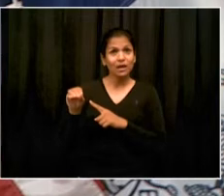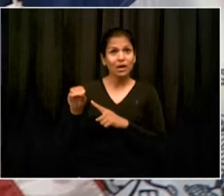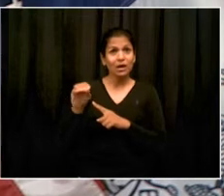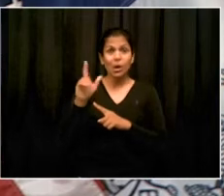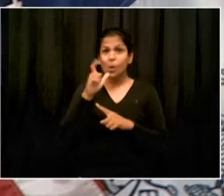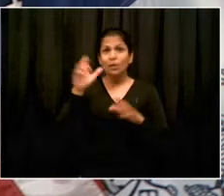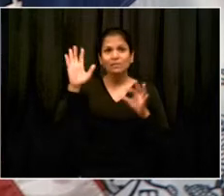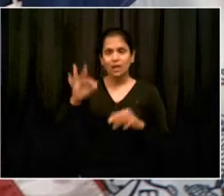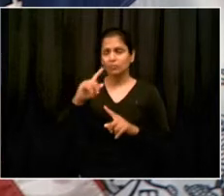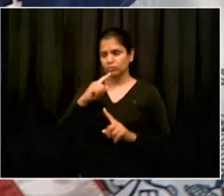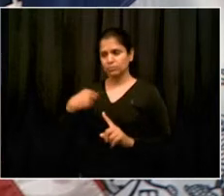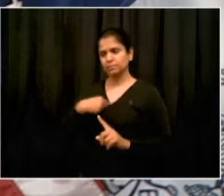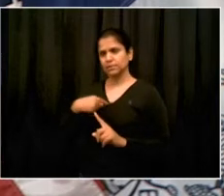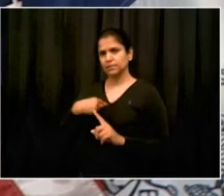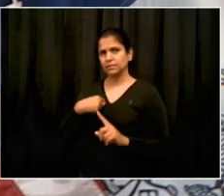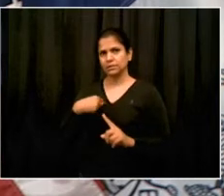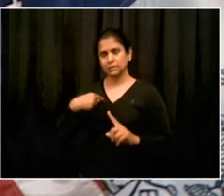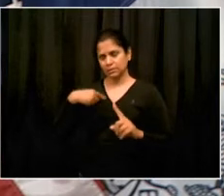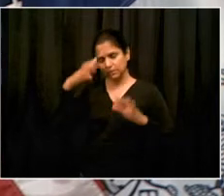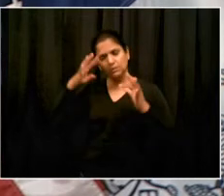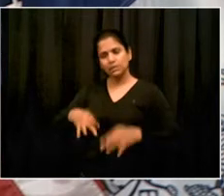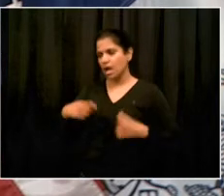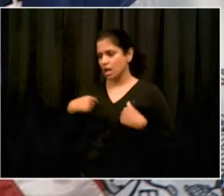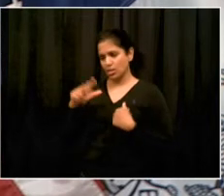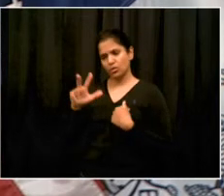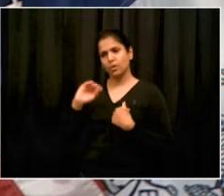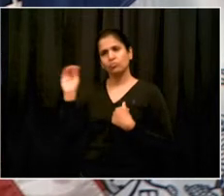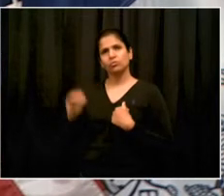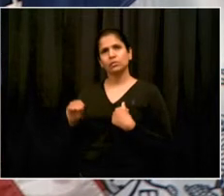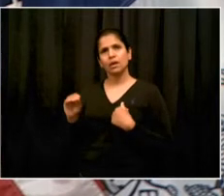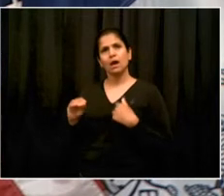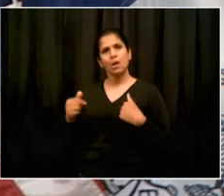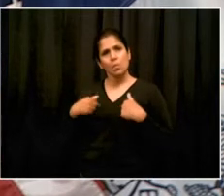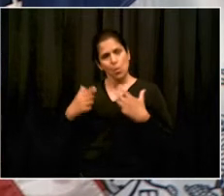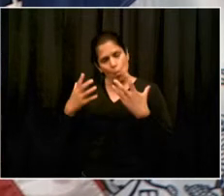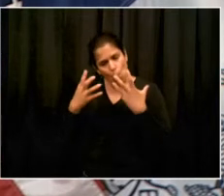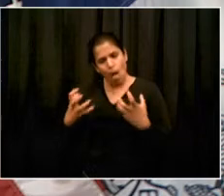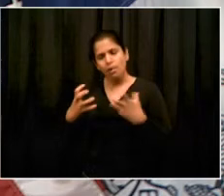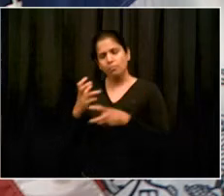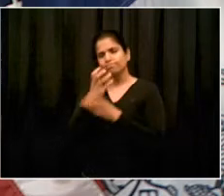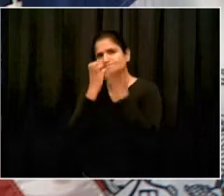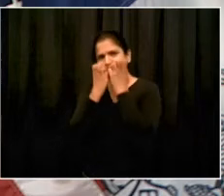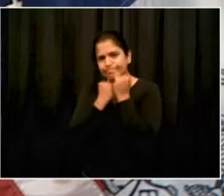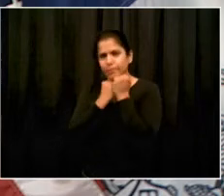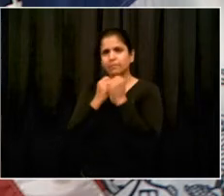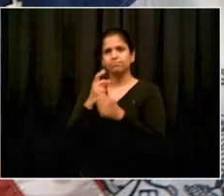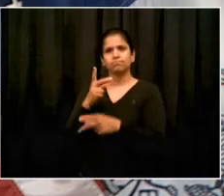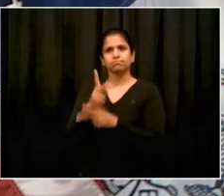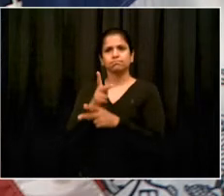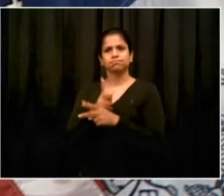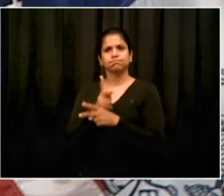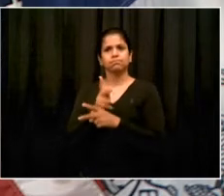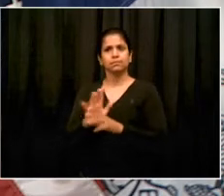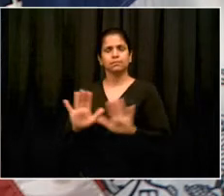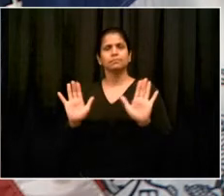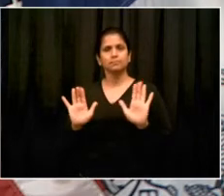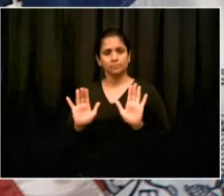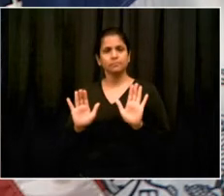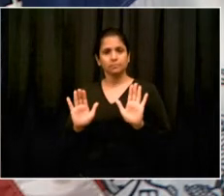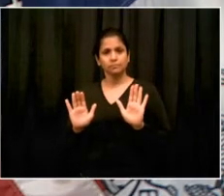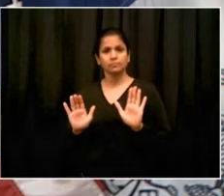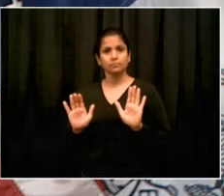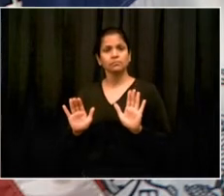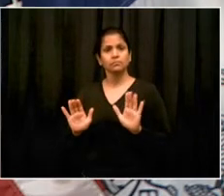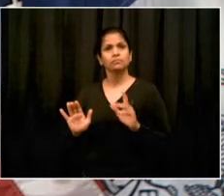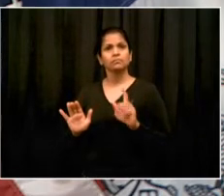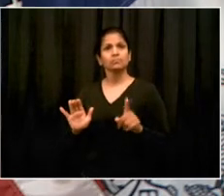seeing a different situation than we've ever experienced. To have an outbreak specifically, again, the numbers speak for themselves,